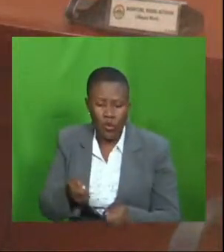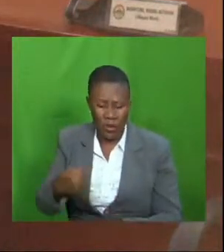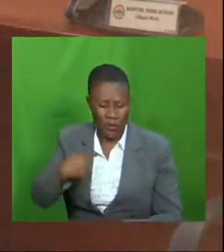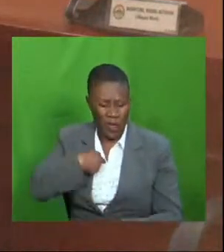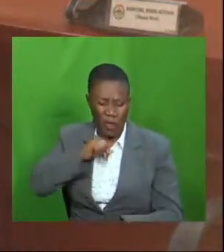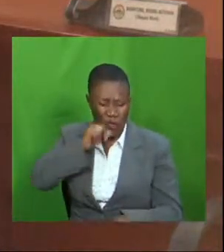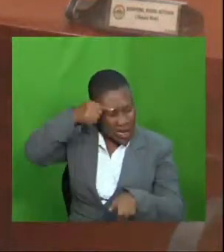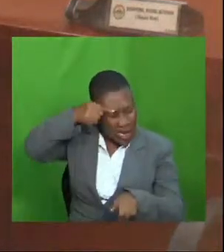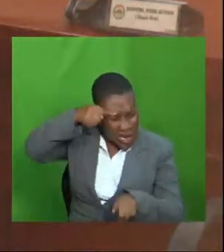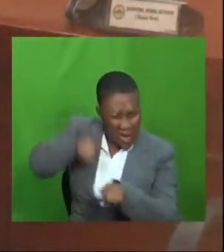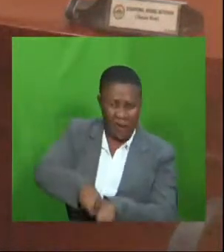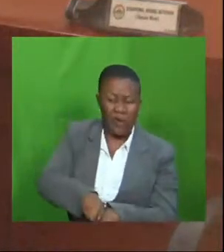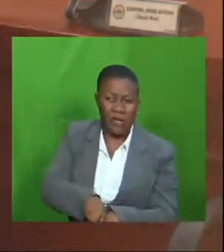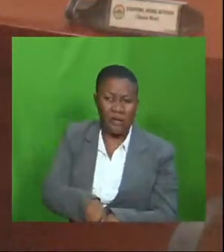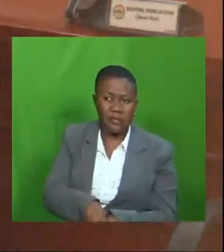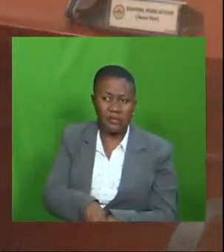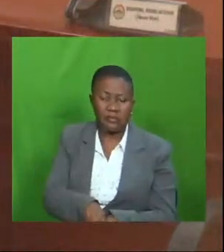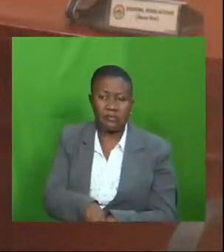with.